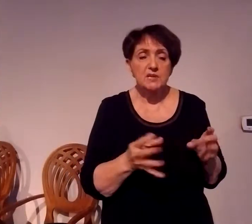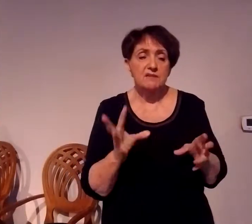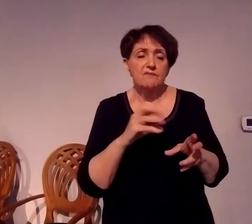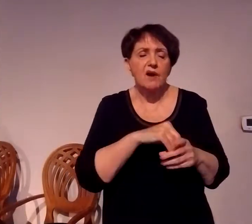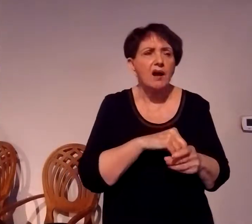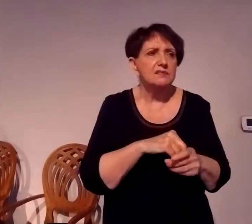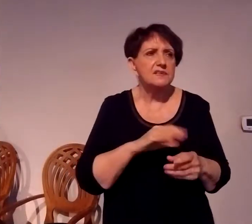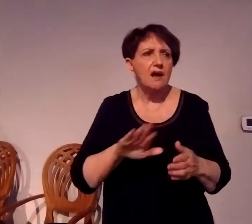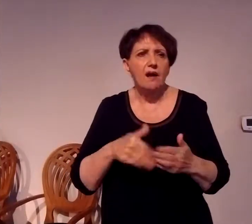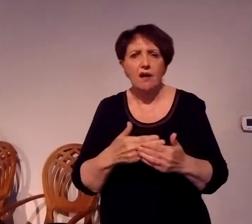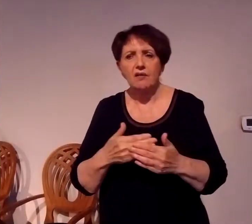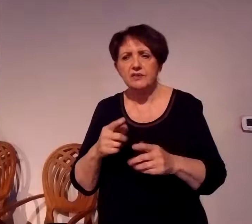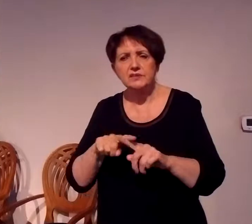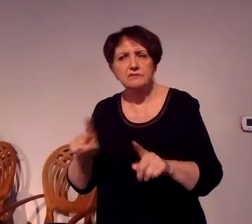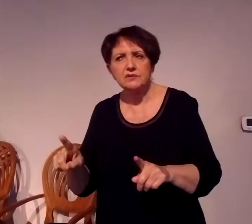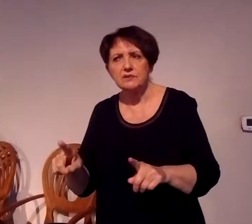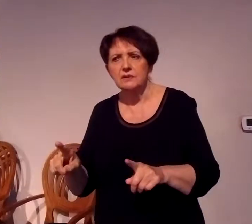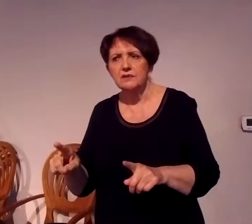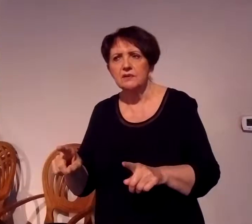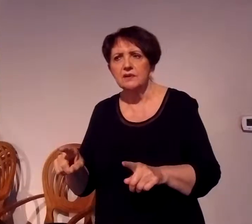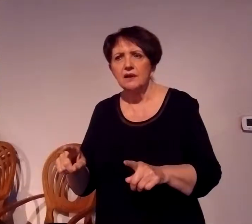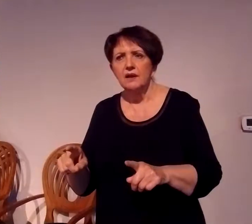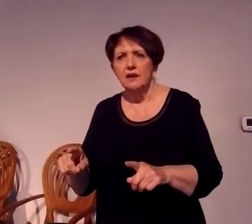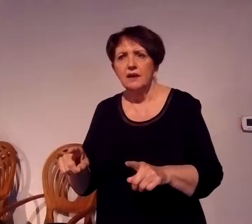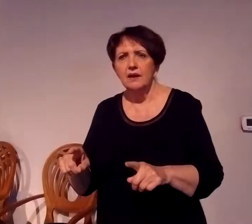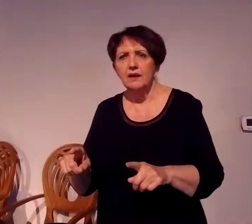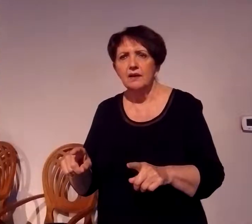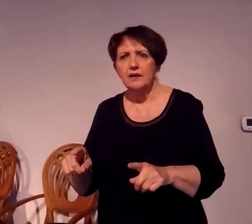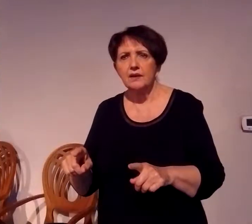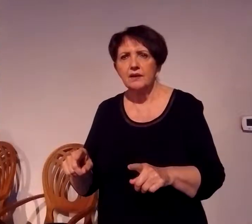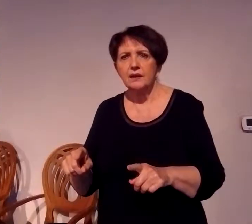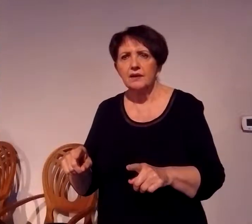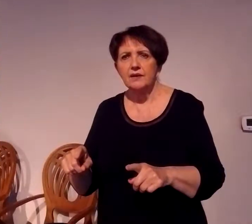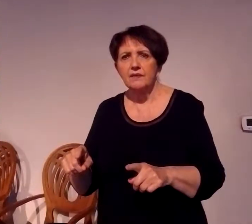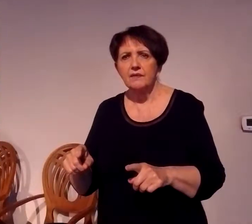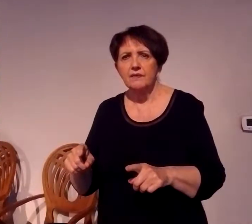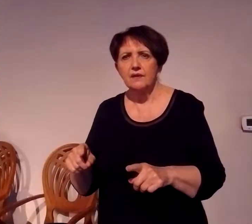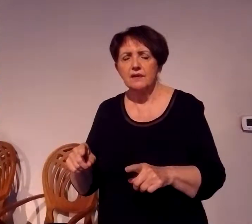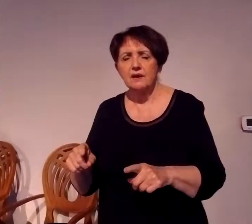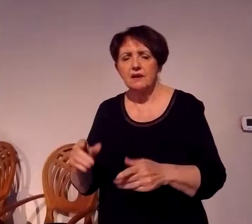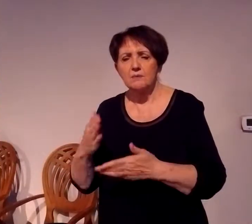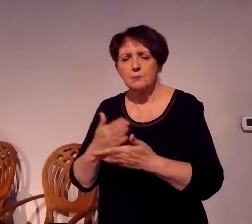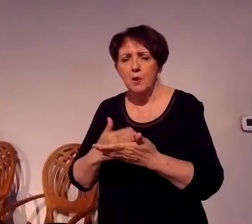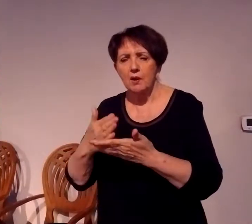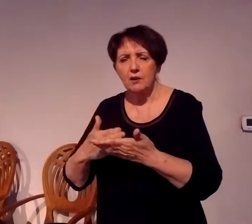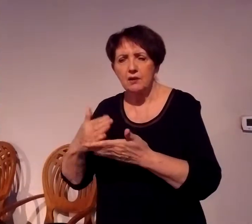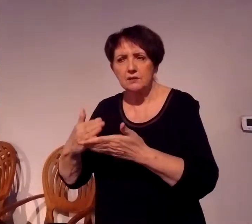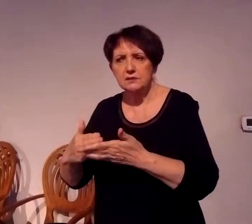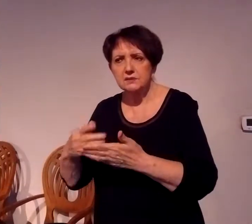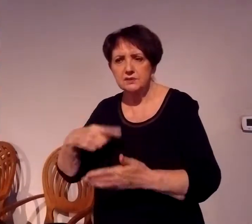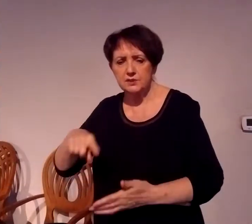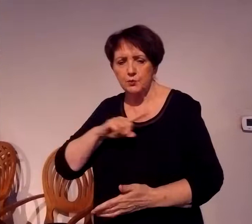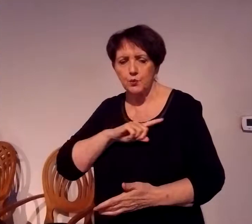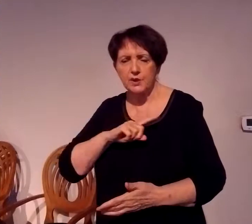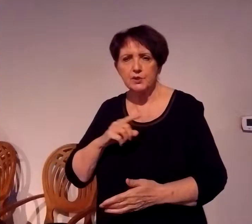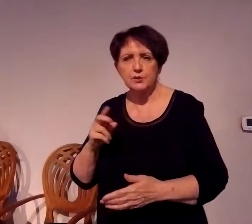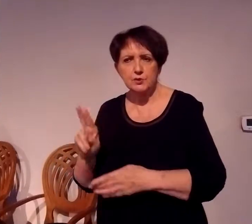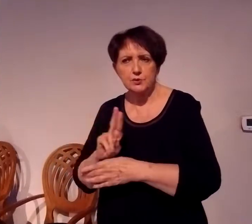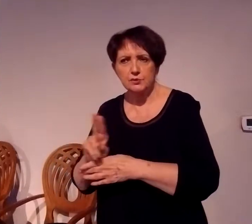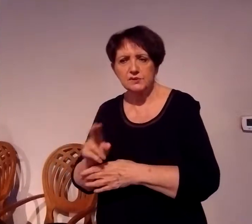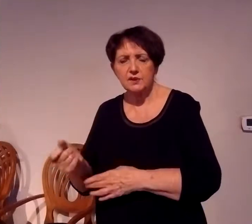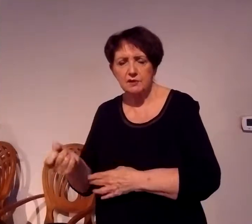the main branches that we as human beings use to try to understand the cosmos, the way it